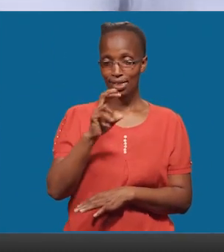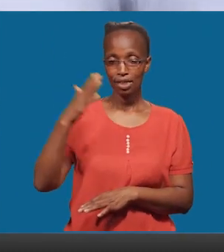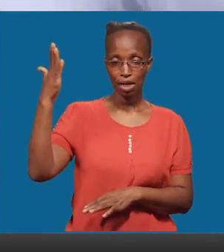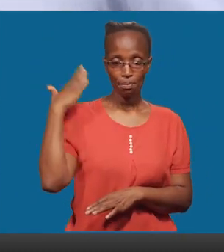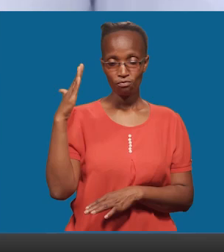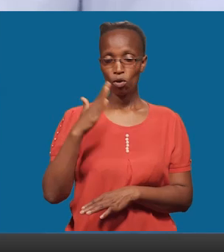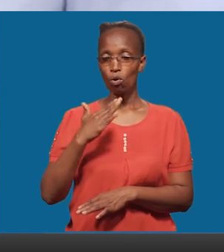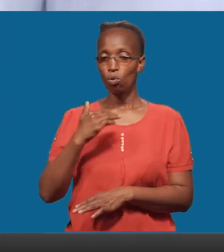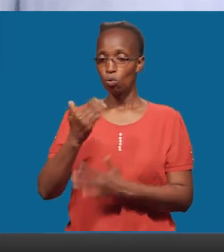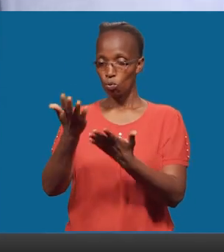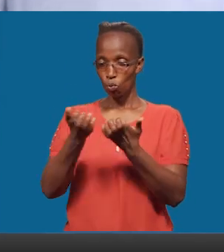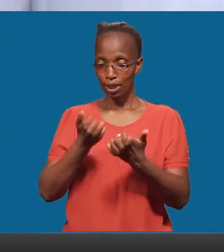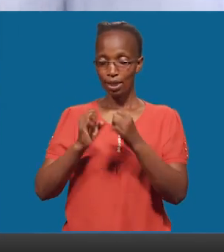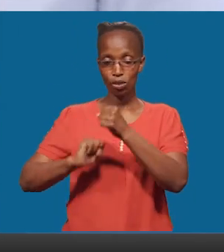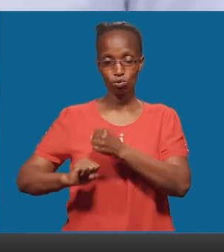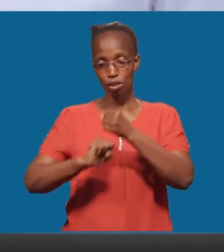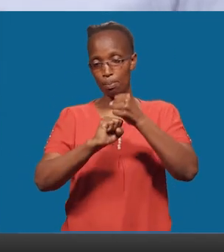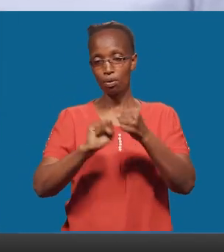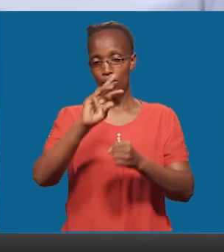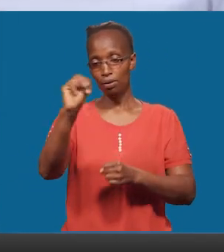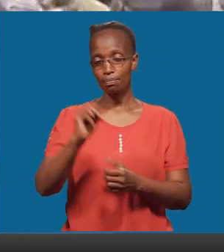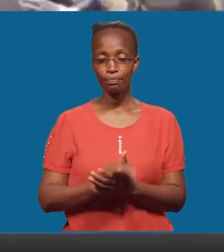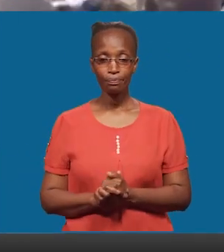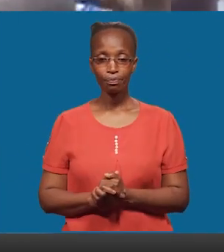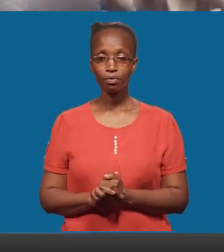never seen it in Game. We need to give them a hand.